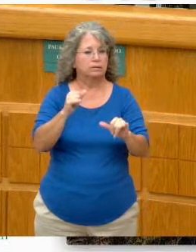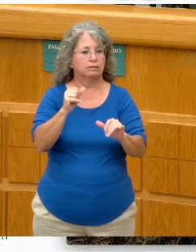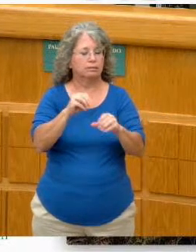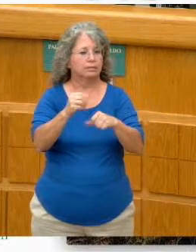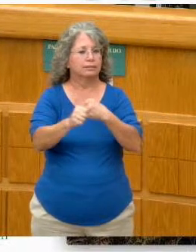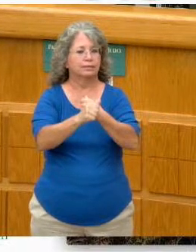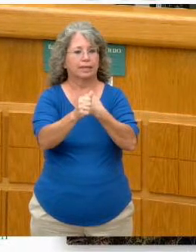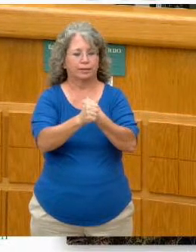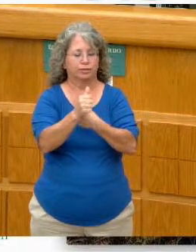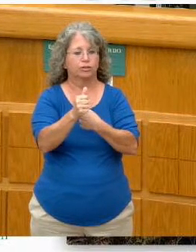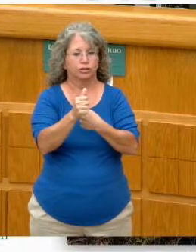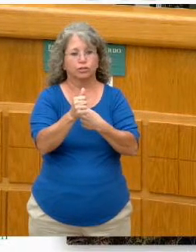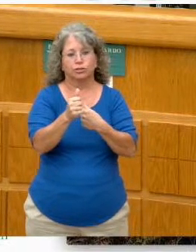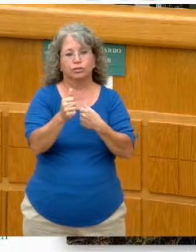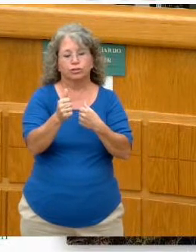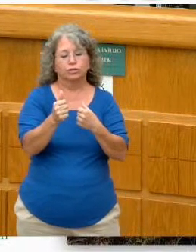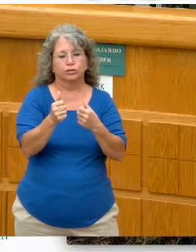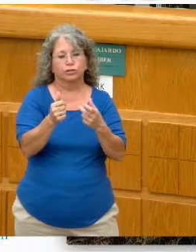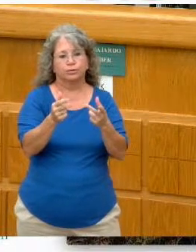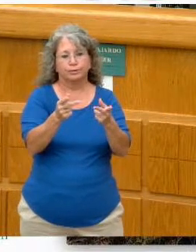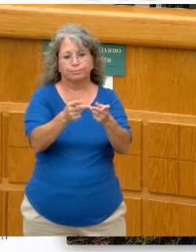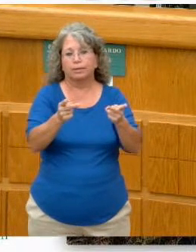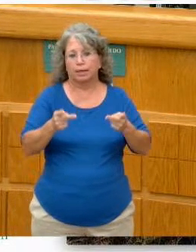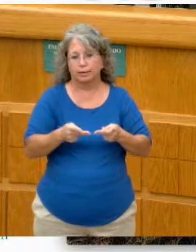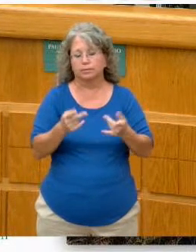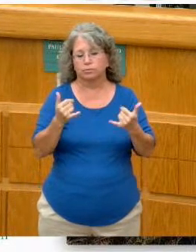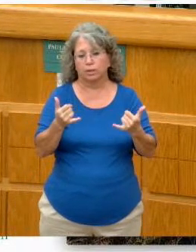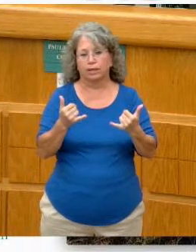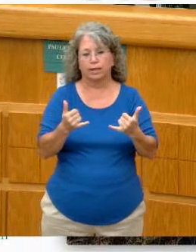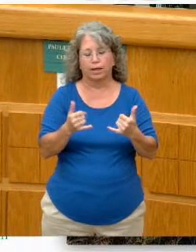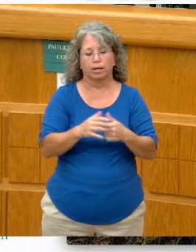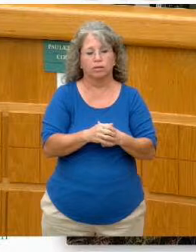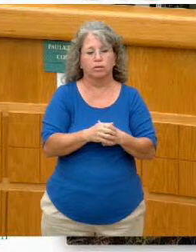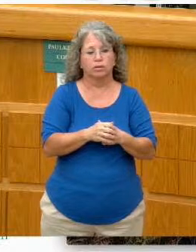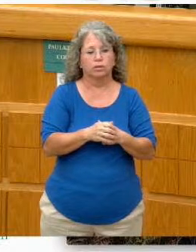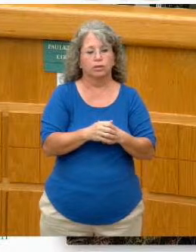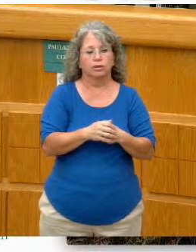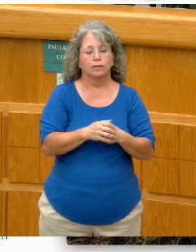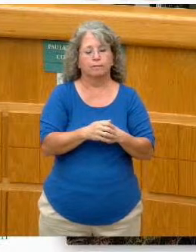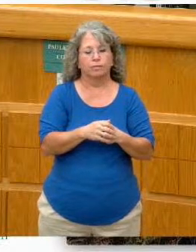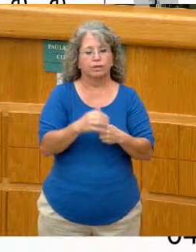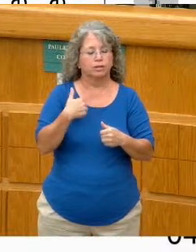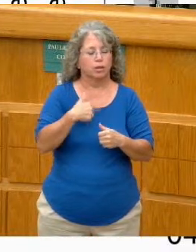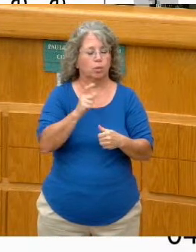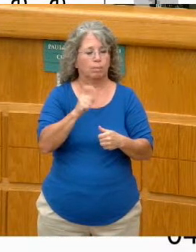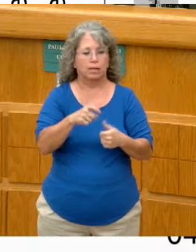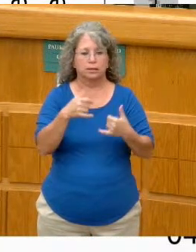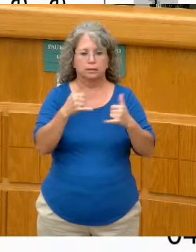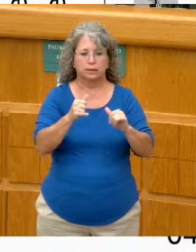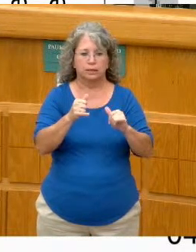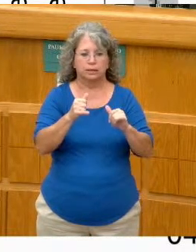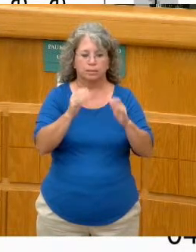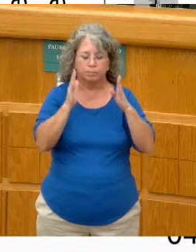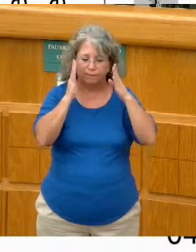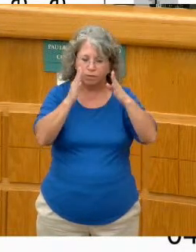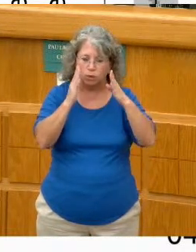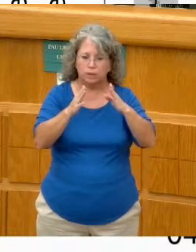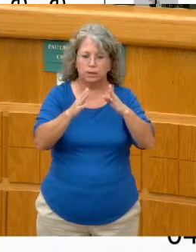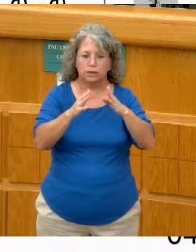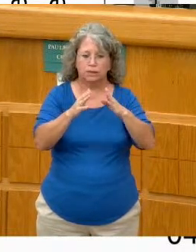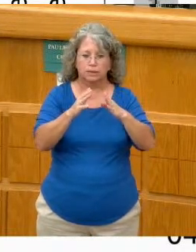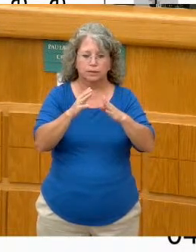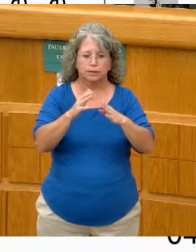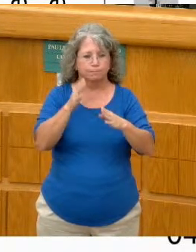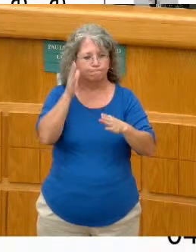there are such a large number of infections right now means that we want to continue to be vigilant. We're going to give